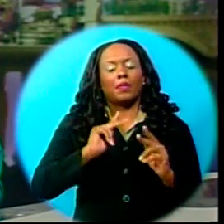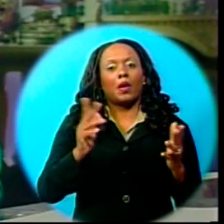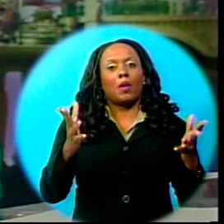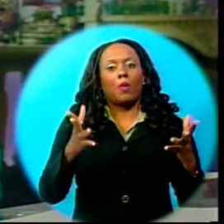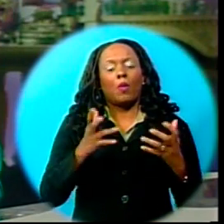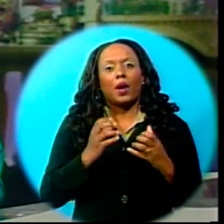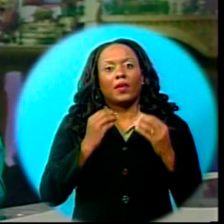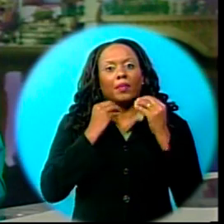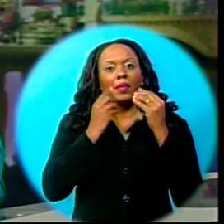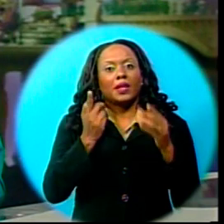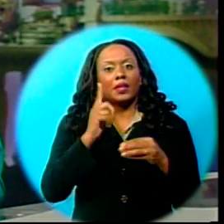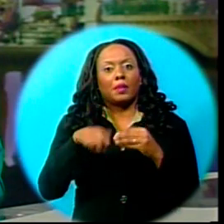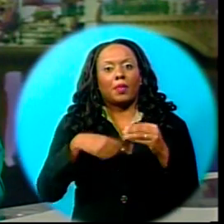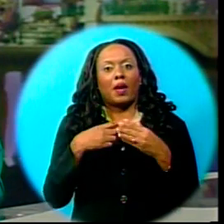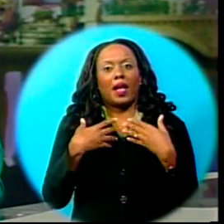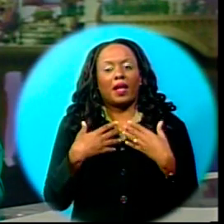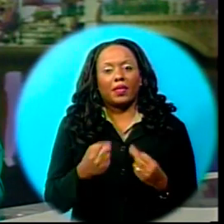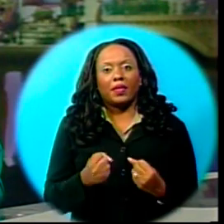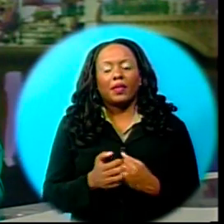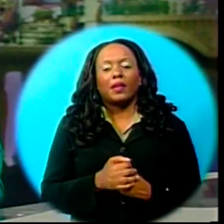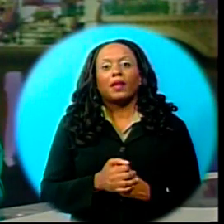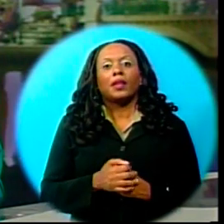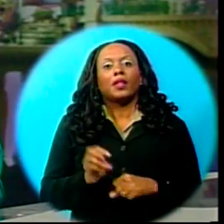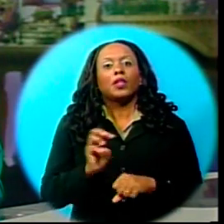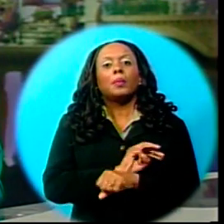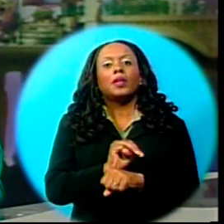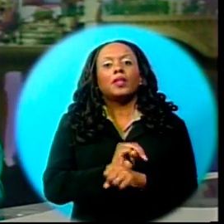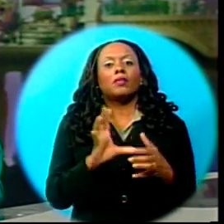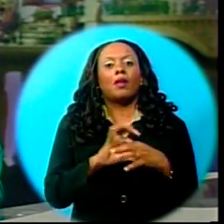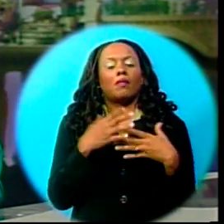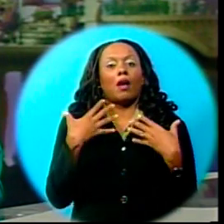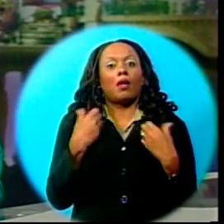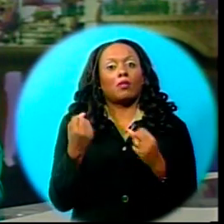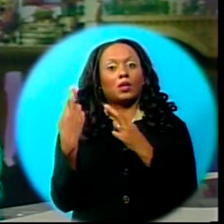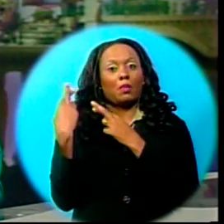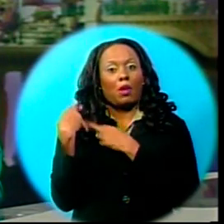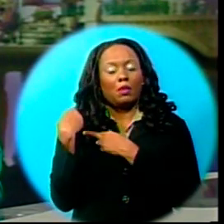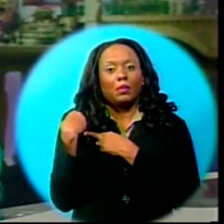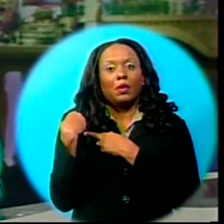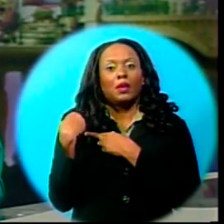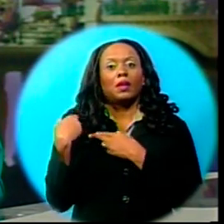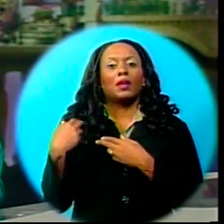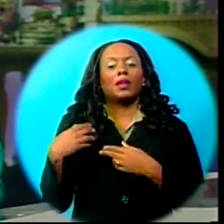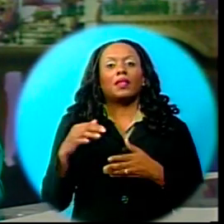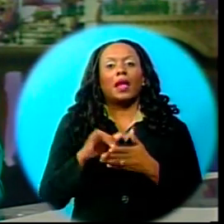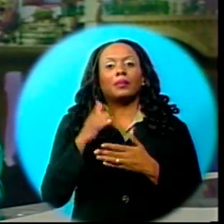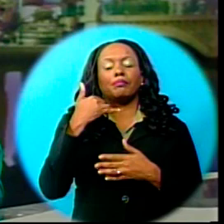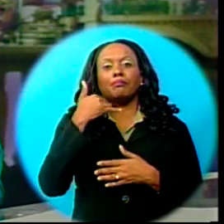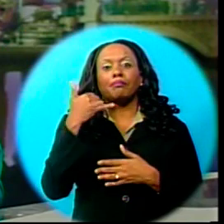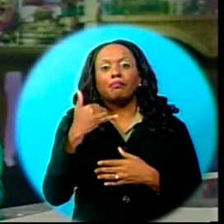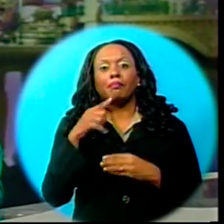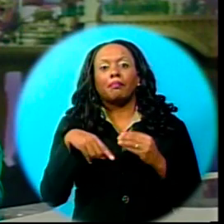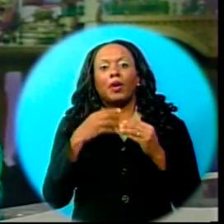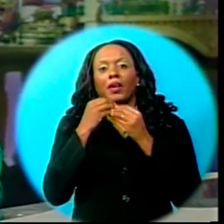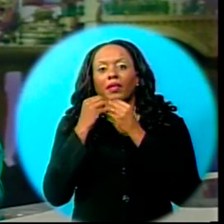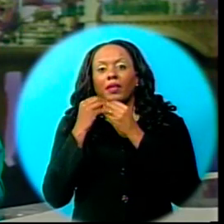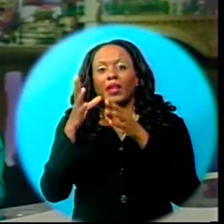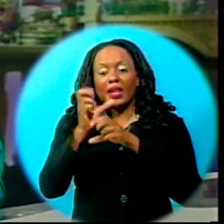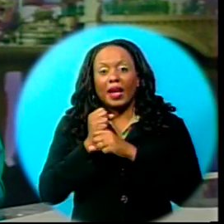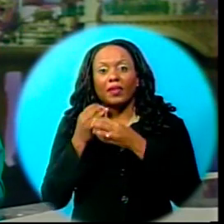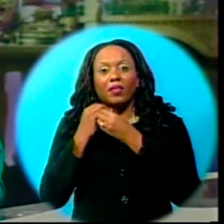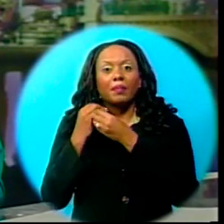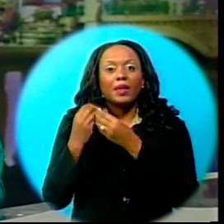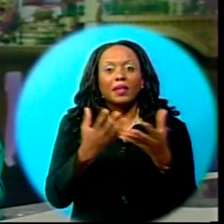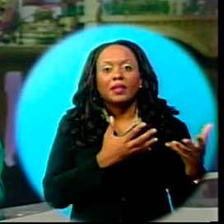health-related information. The entity behind the drive is the Ministry of Health. The helpline is an information and referral service.